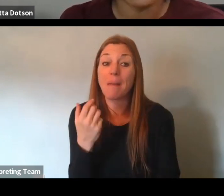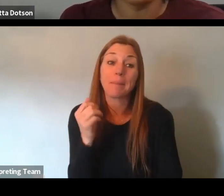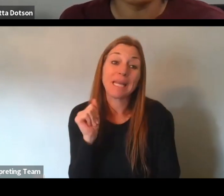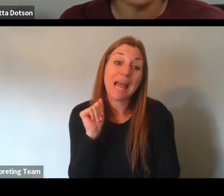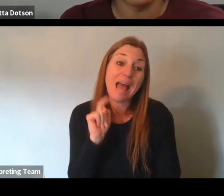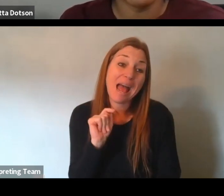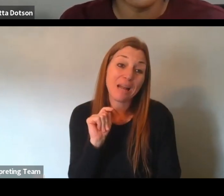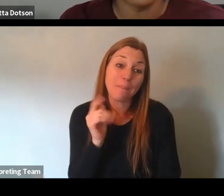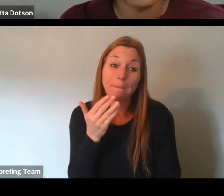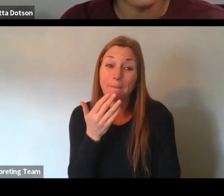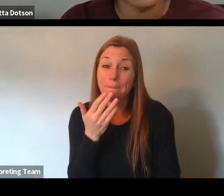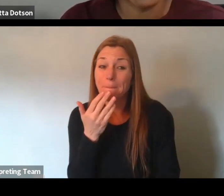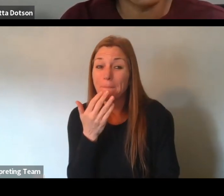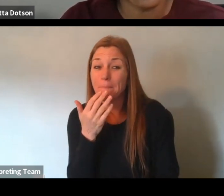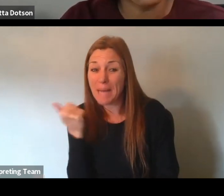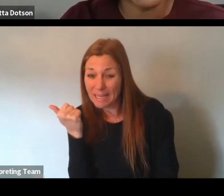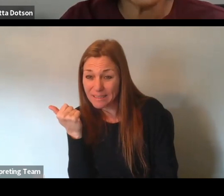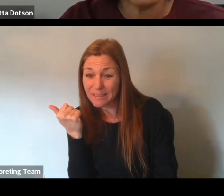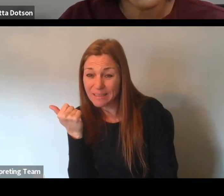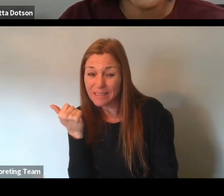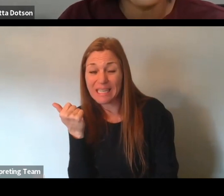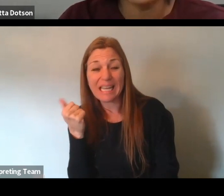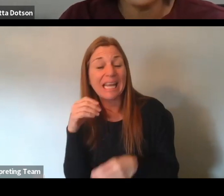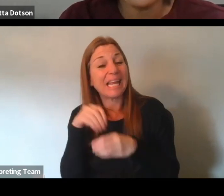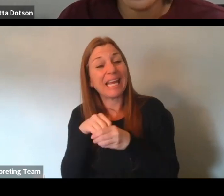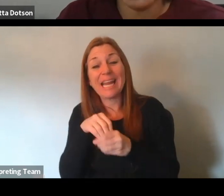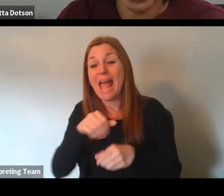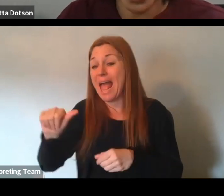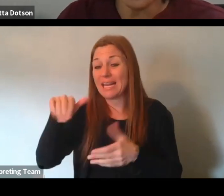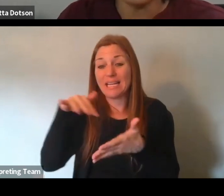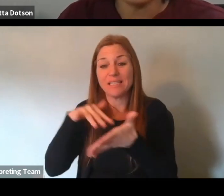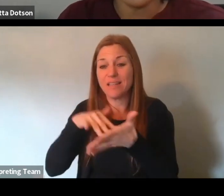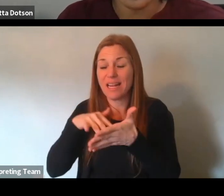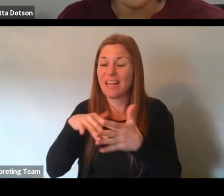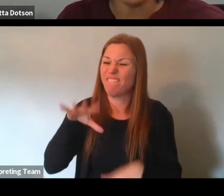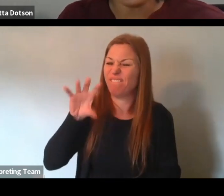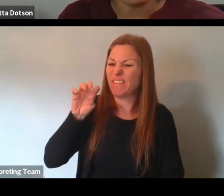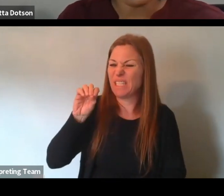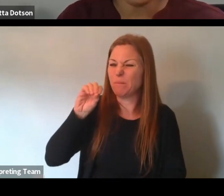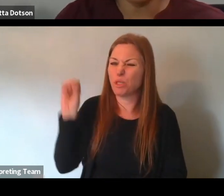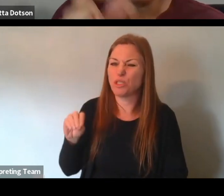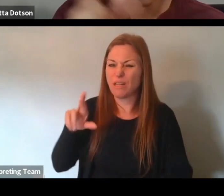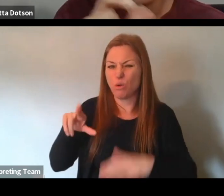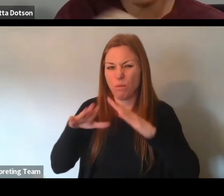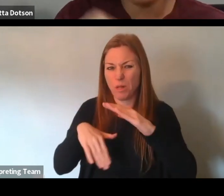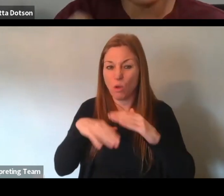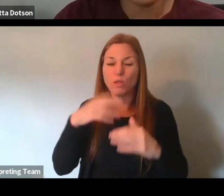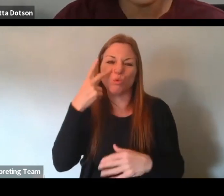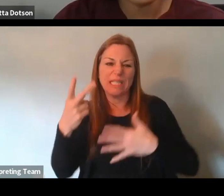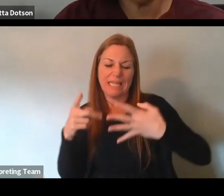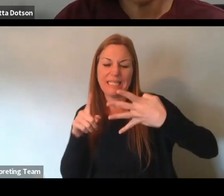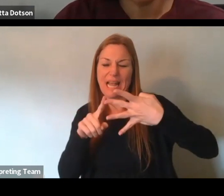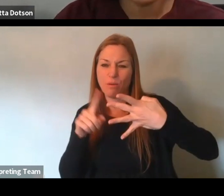non-Hispanic white in studies, so ranging from 2 to 50% Asian participants. I will say I